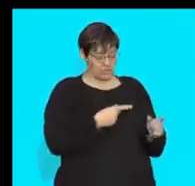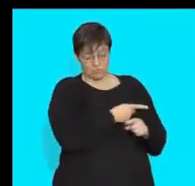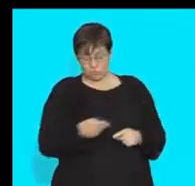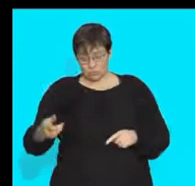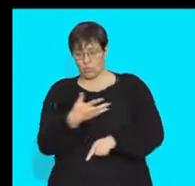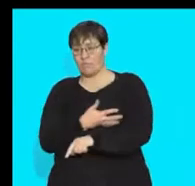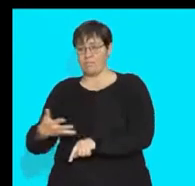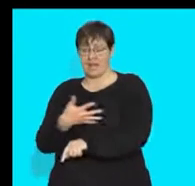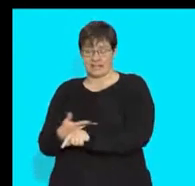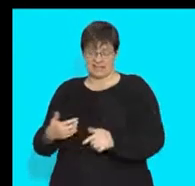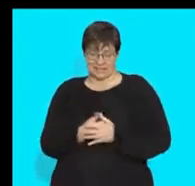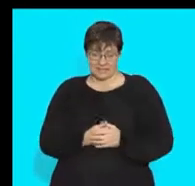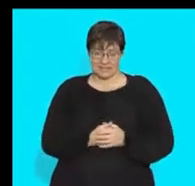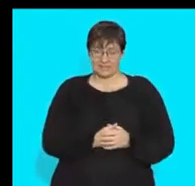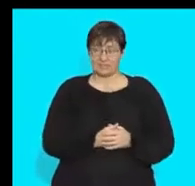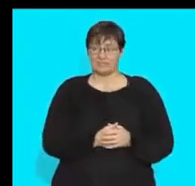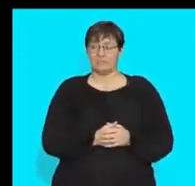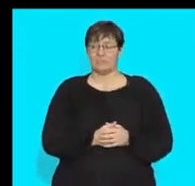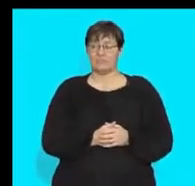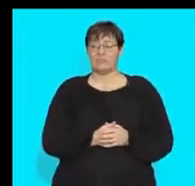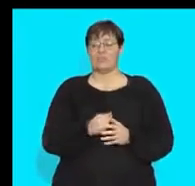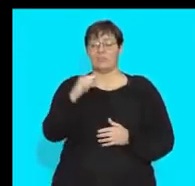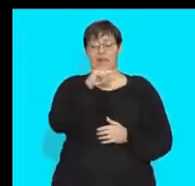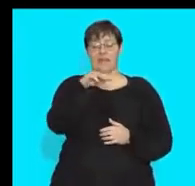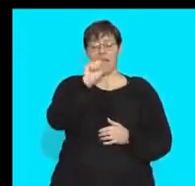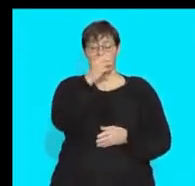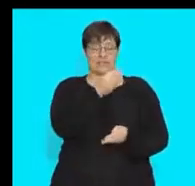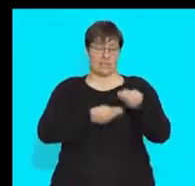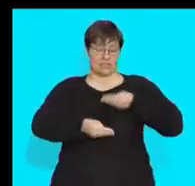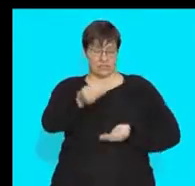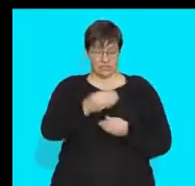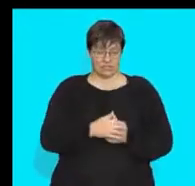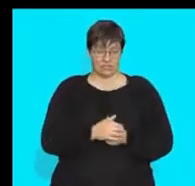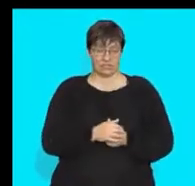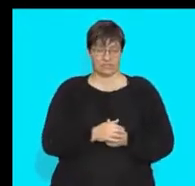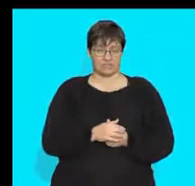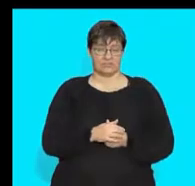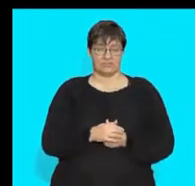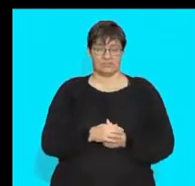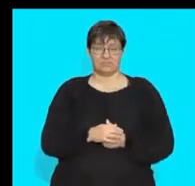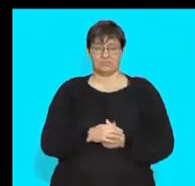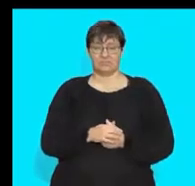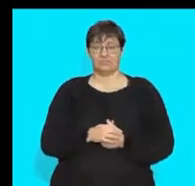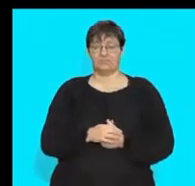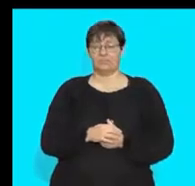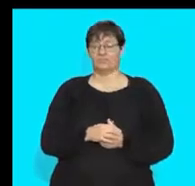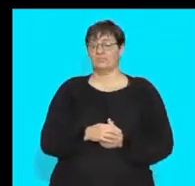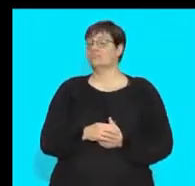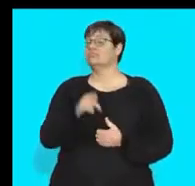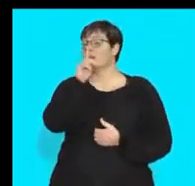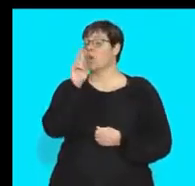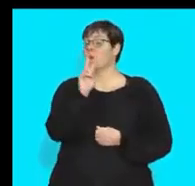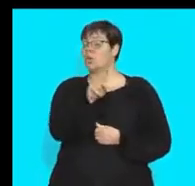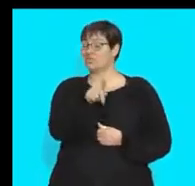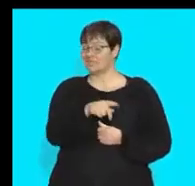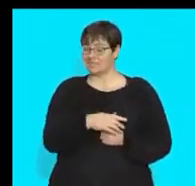we going to look at? Question number 2 is gaseous exchange. All right, so when we look at